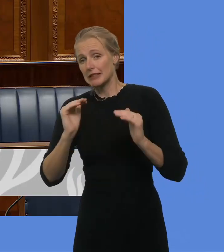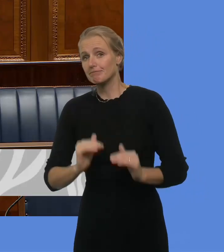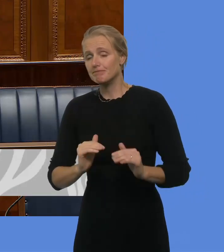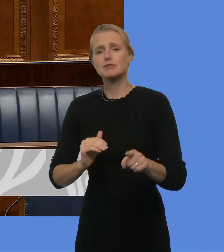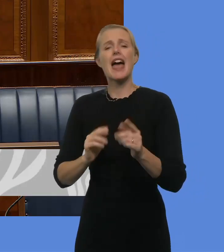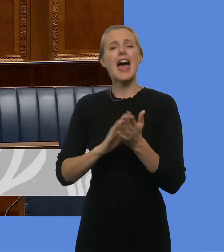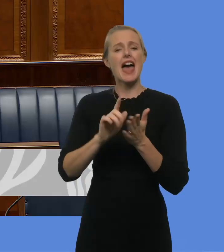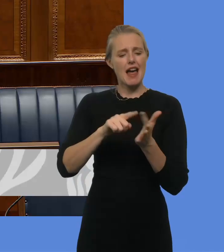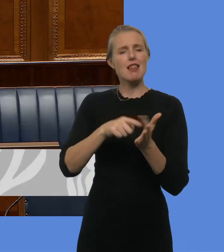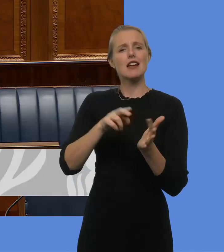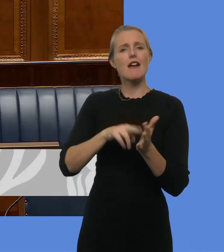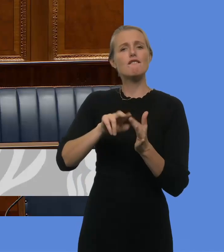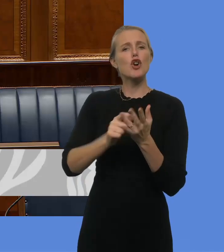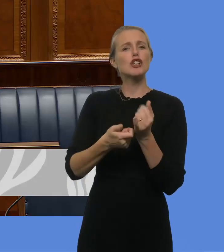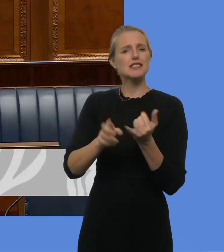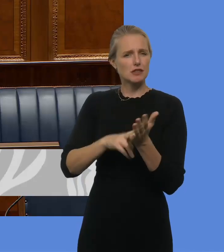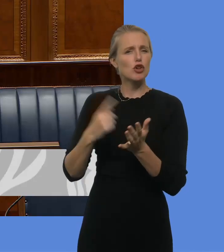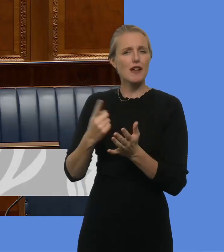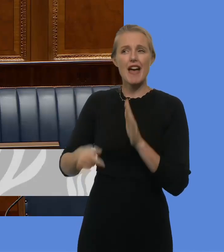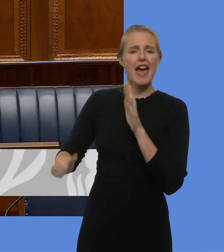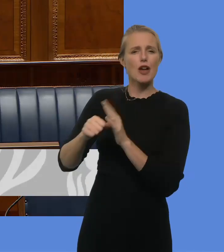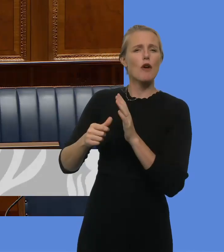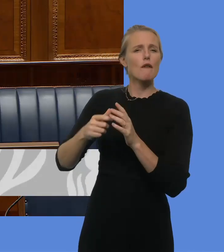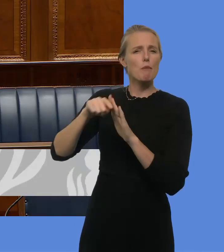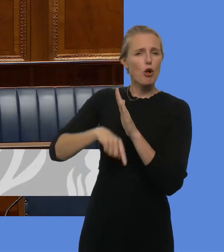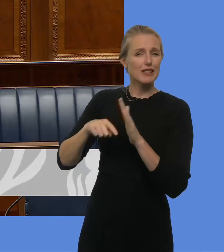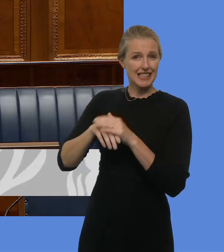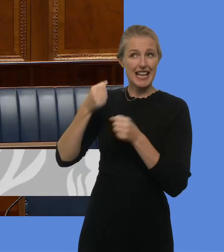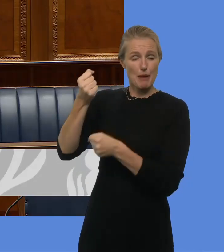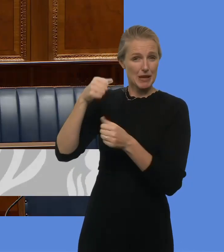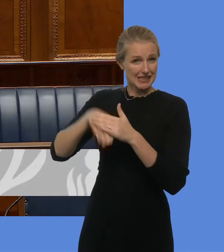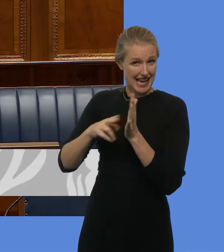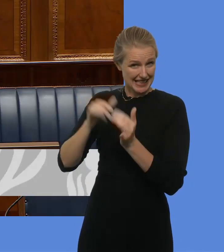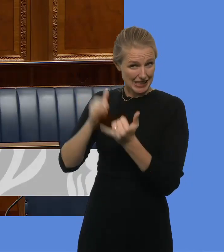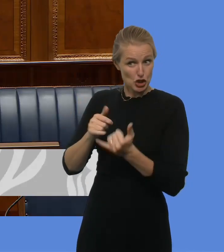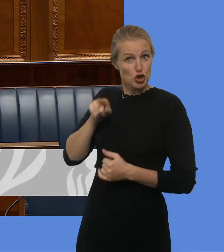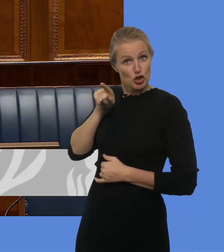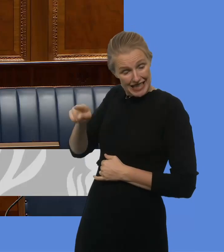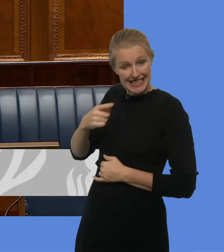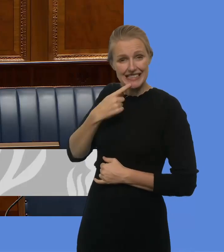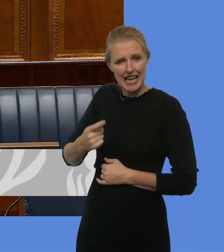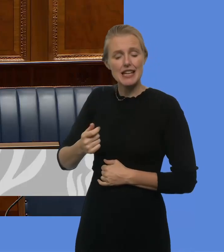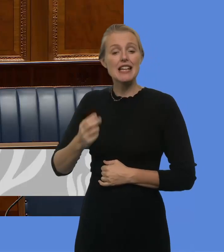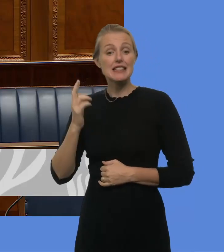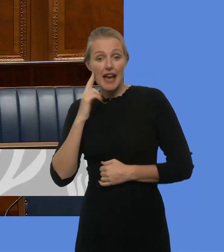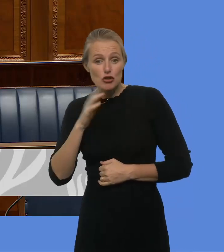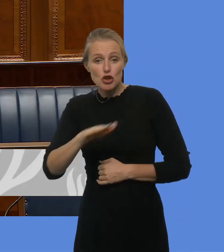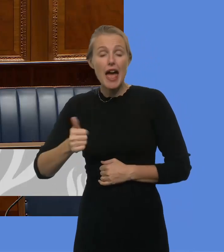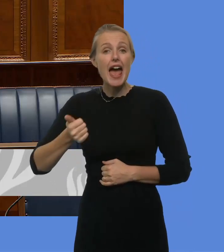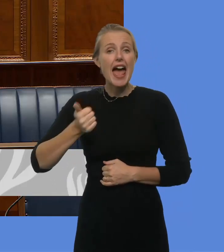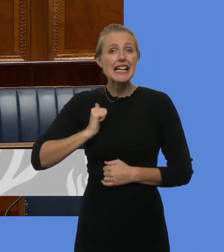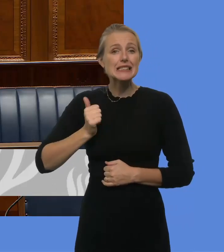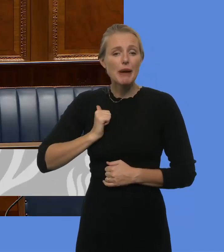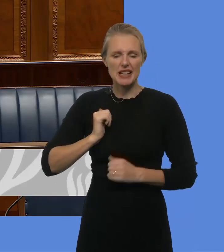Deaf Children's Society, said the following: "Deaf children's expectations are being limited